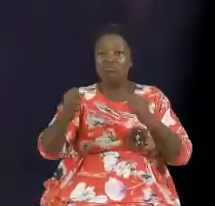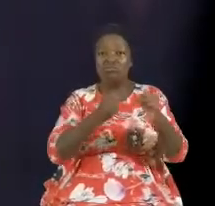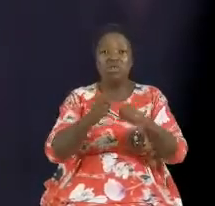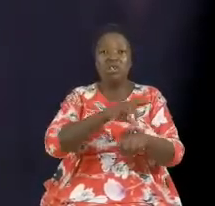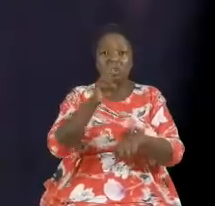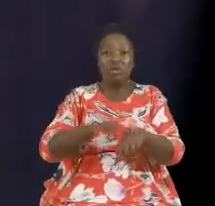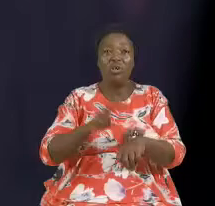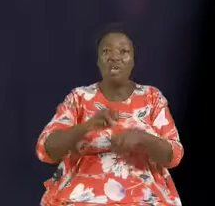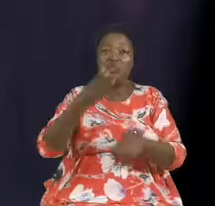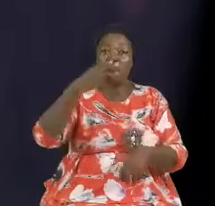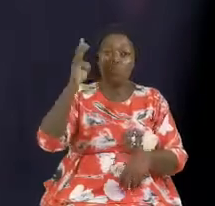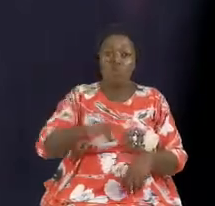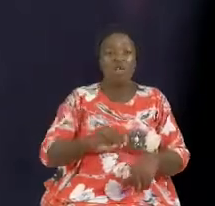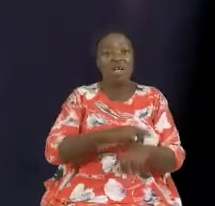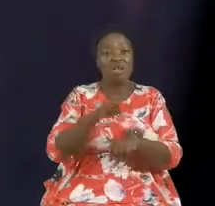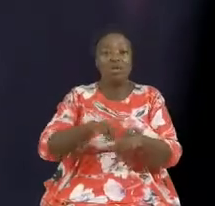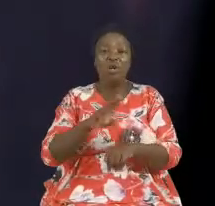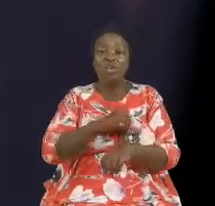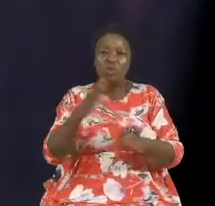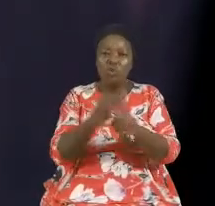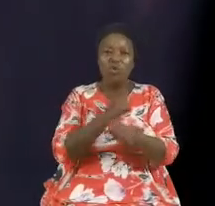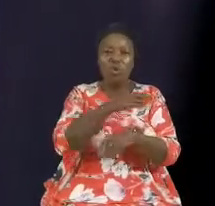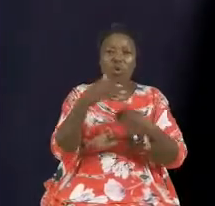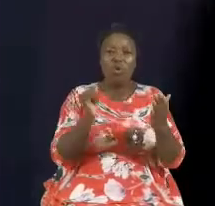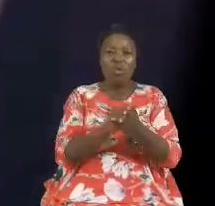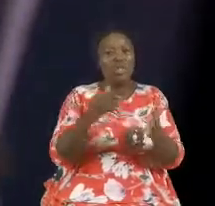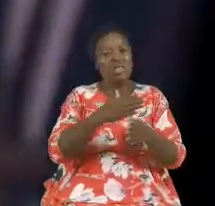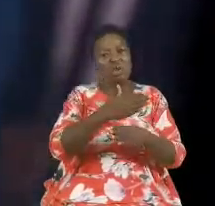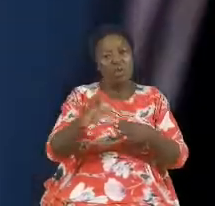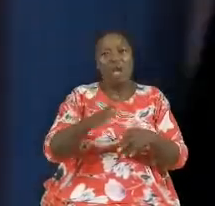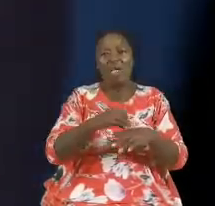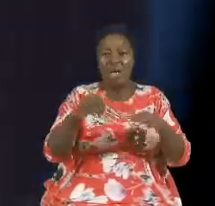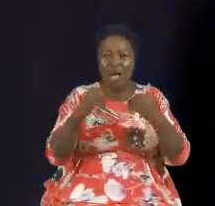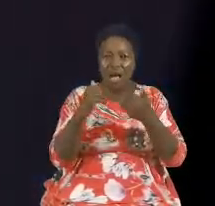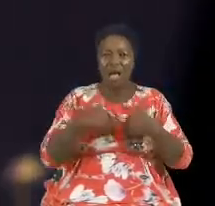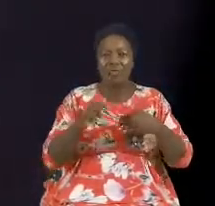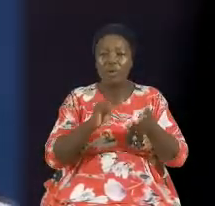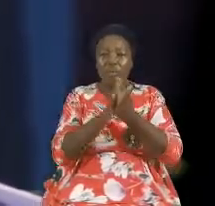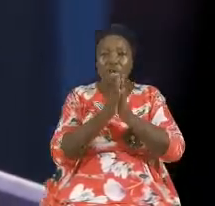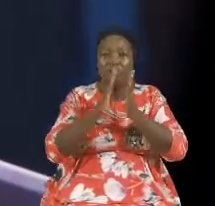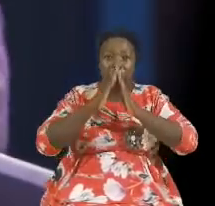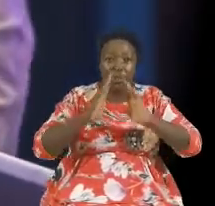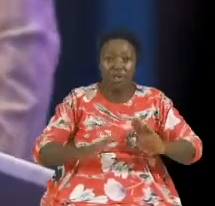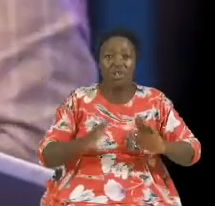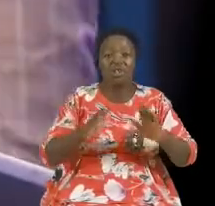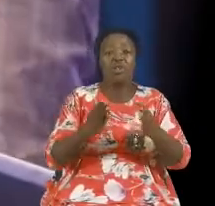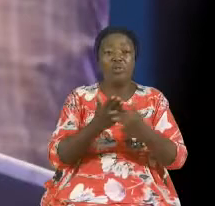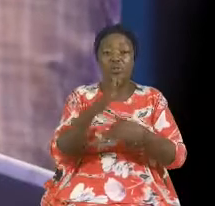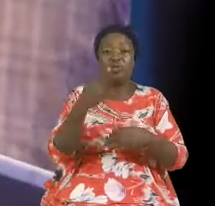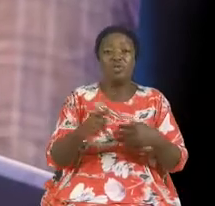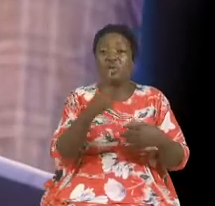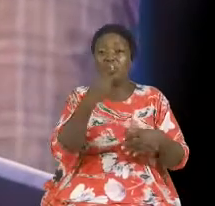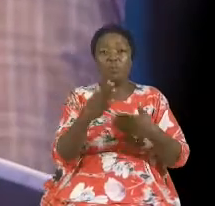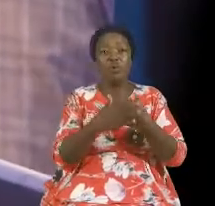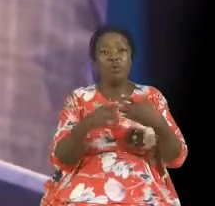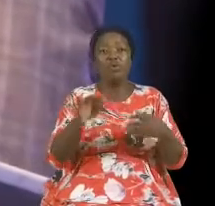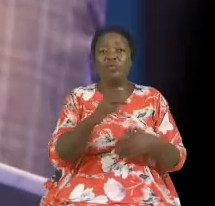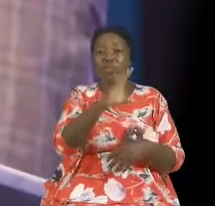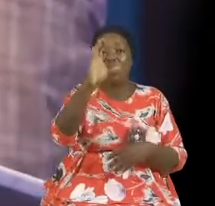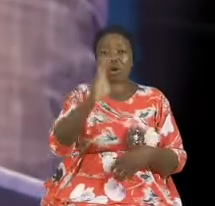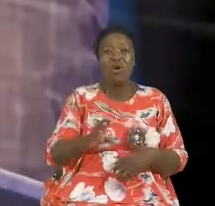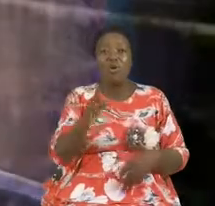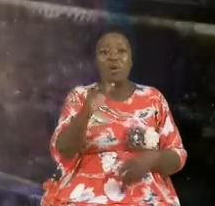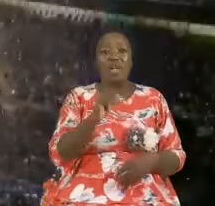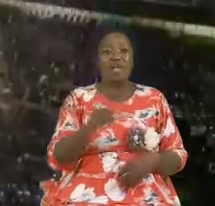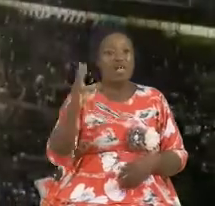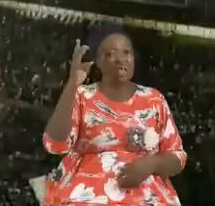pugnacious nature, the fighting nature, the violent nature. He took all that away, and having made peace through